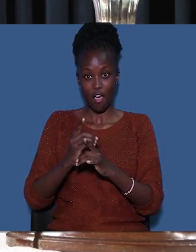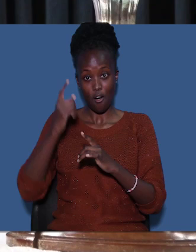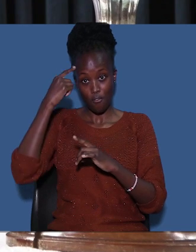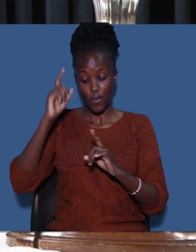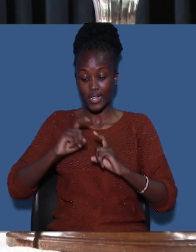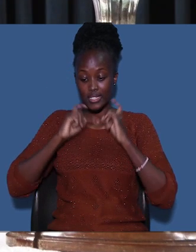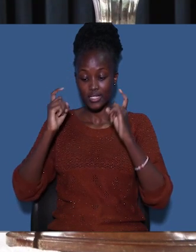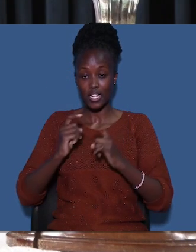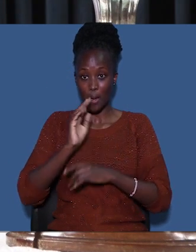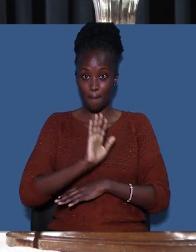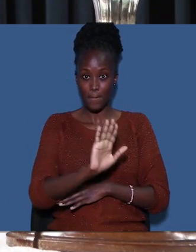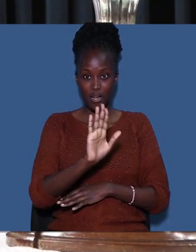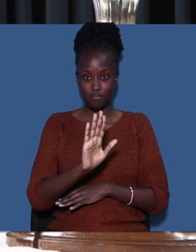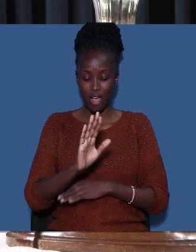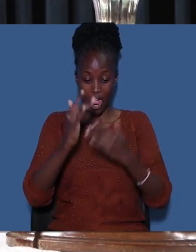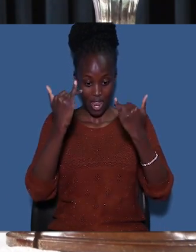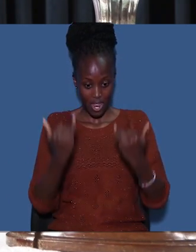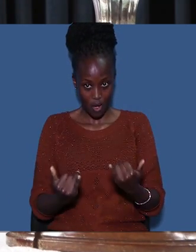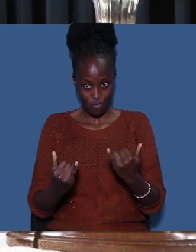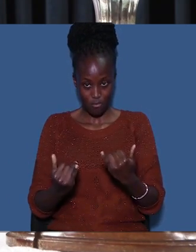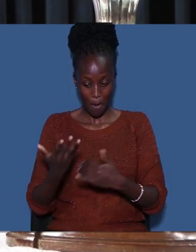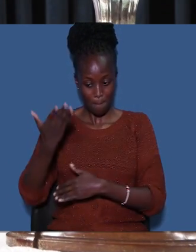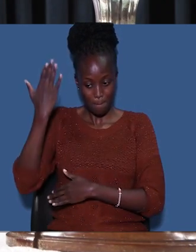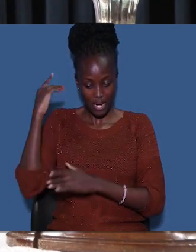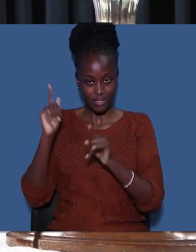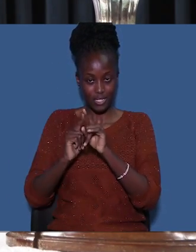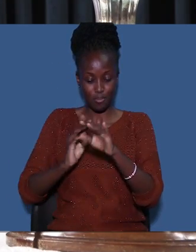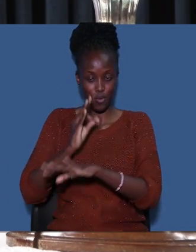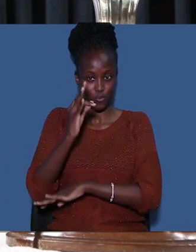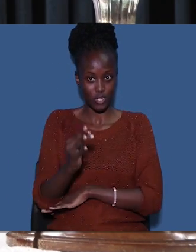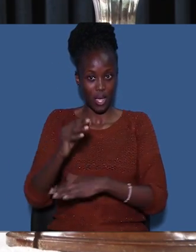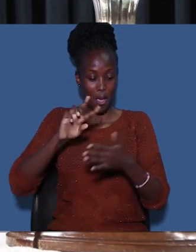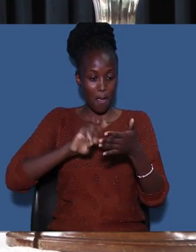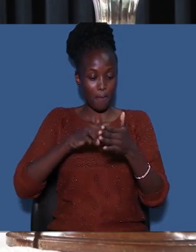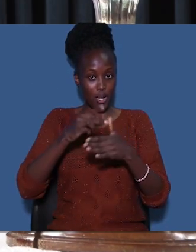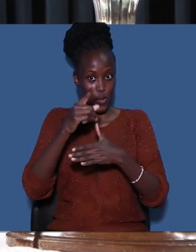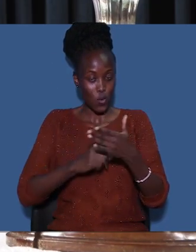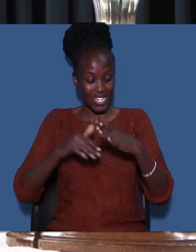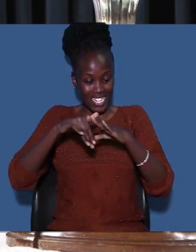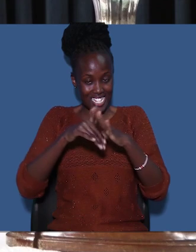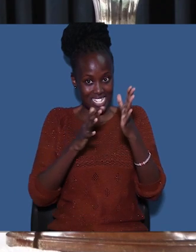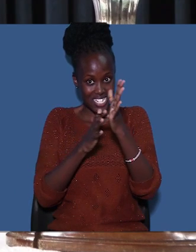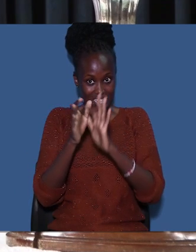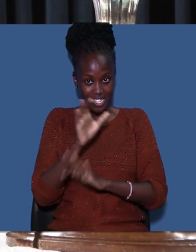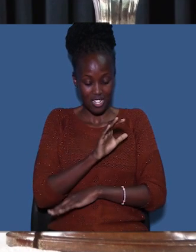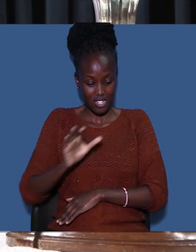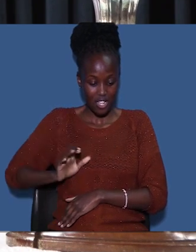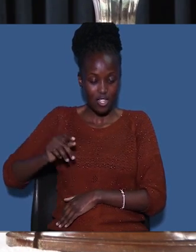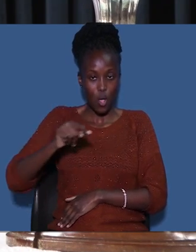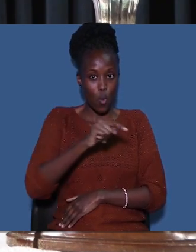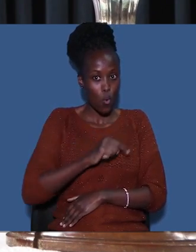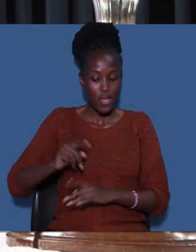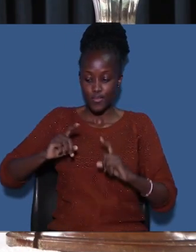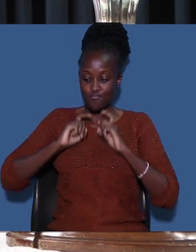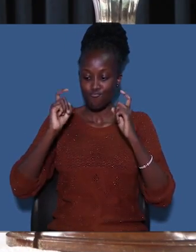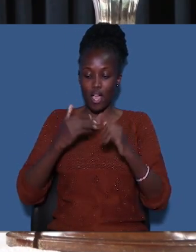past, present, and future. We are found guiltless in him. In his perfect state, Jesus fulfilled the